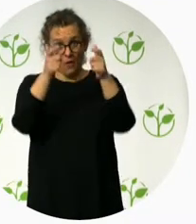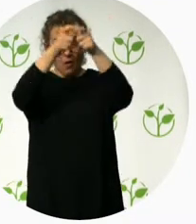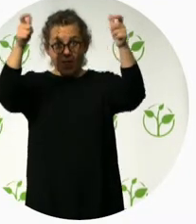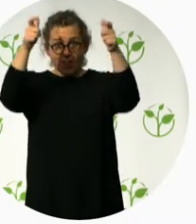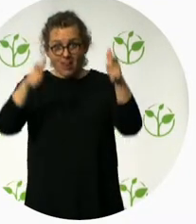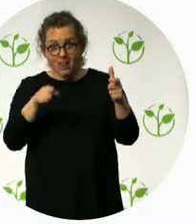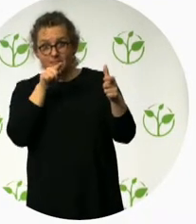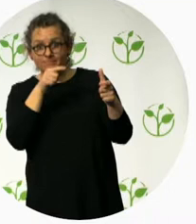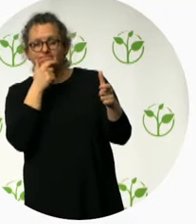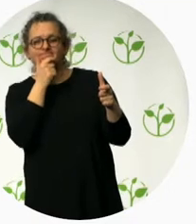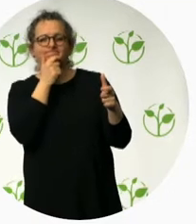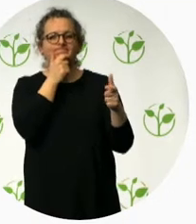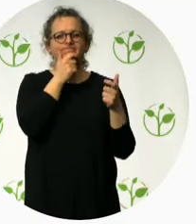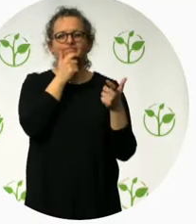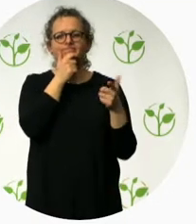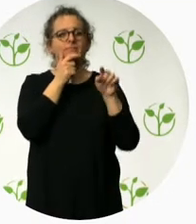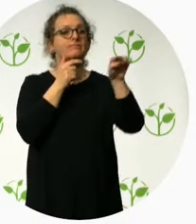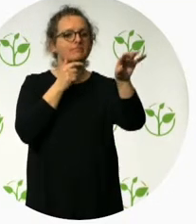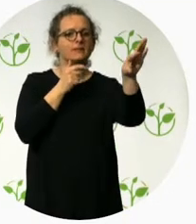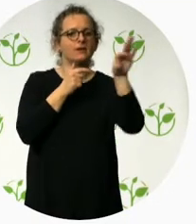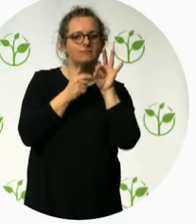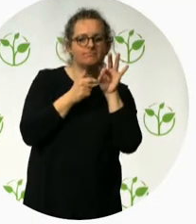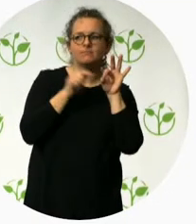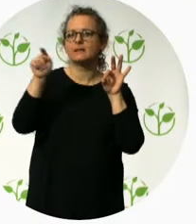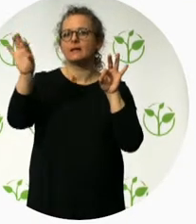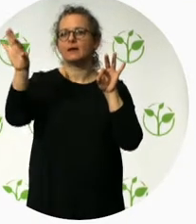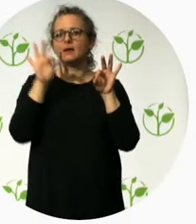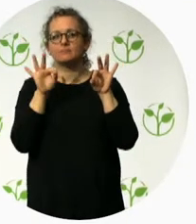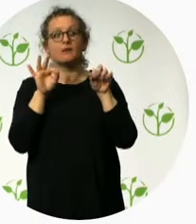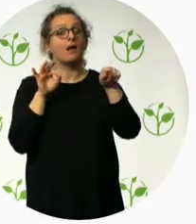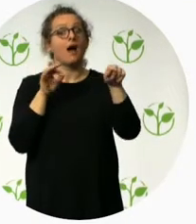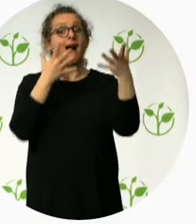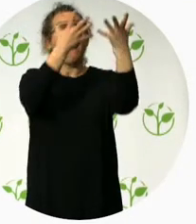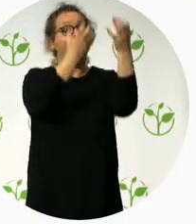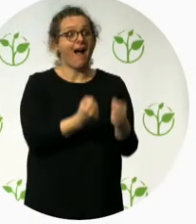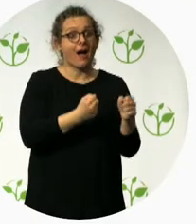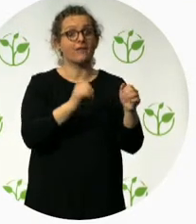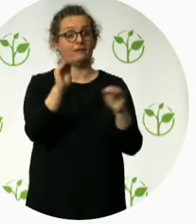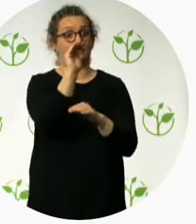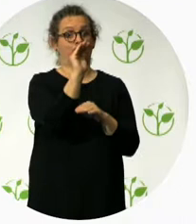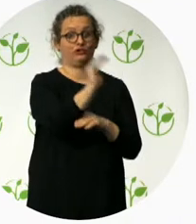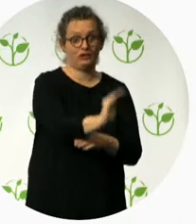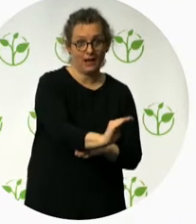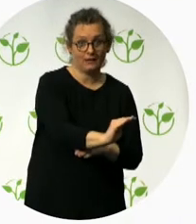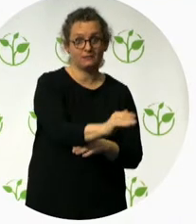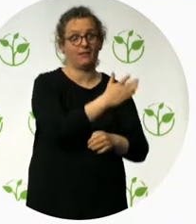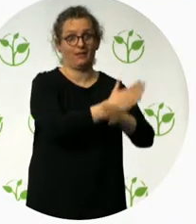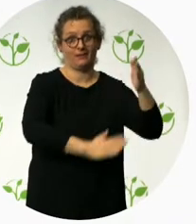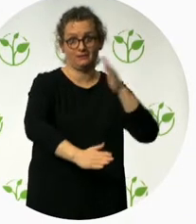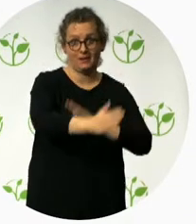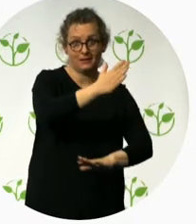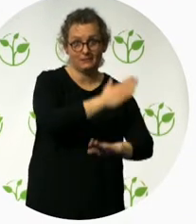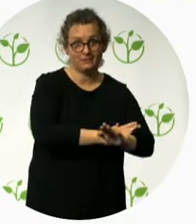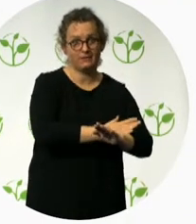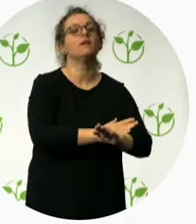were already studying. And then they started establishing ramps in those schools. So as you can see, this